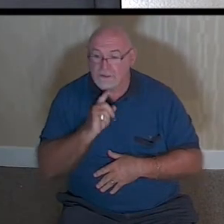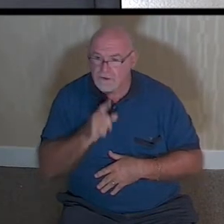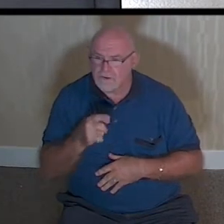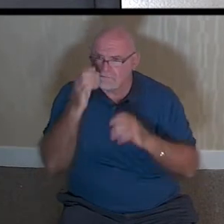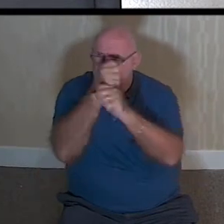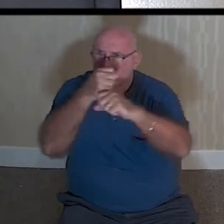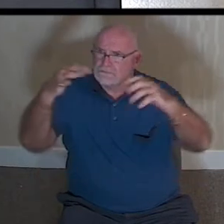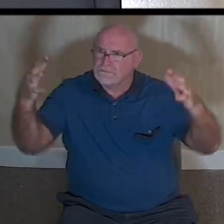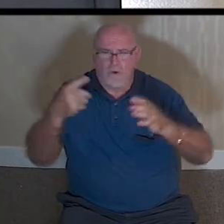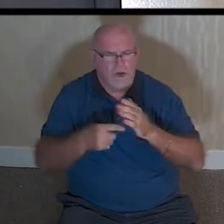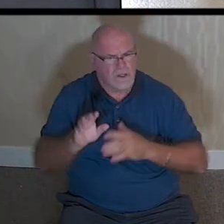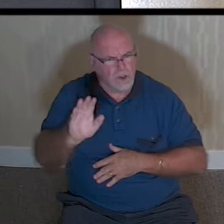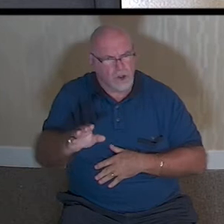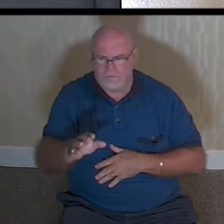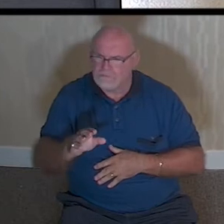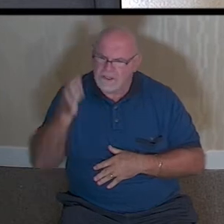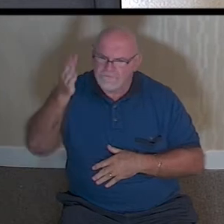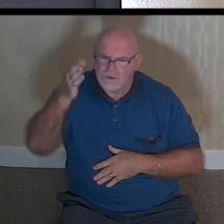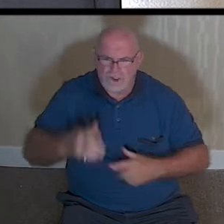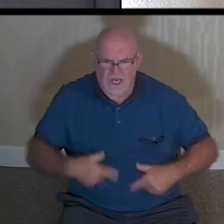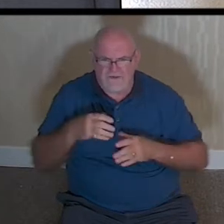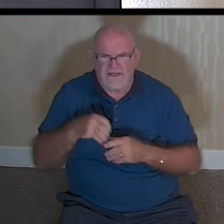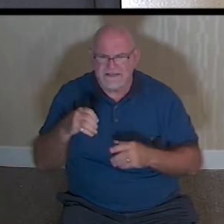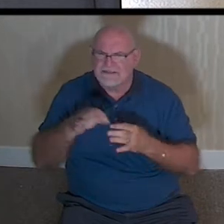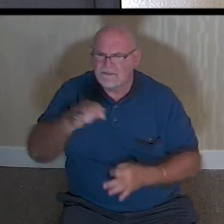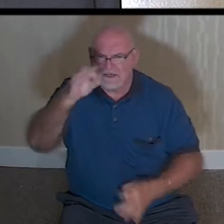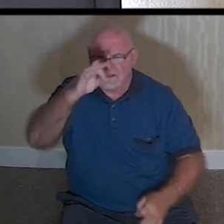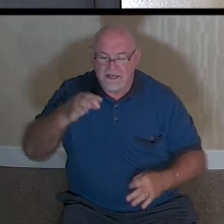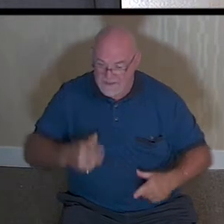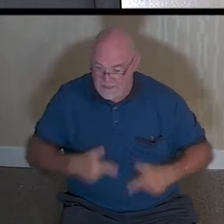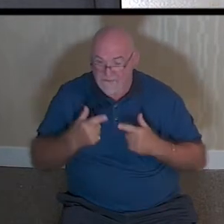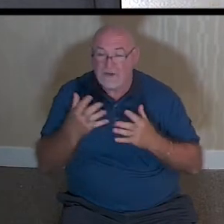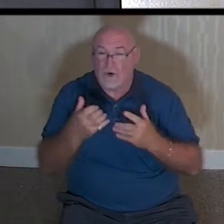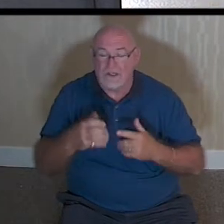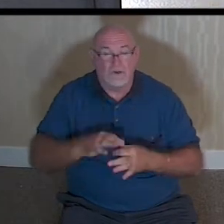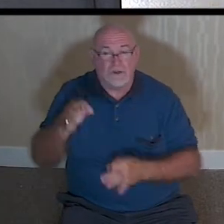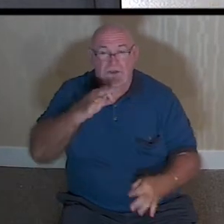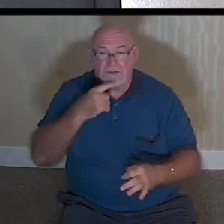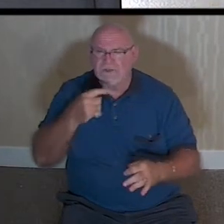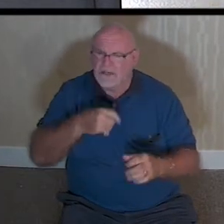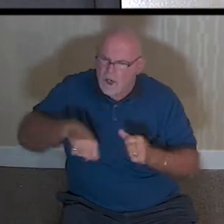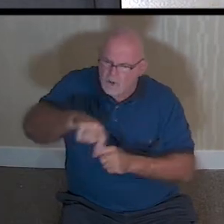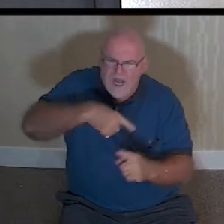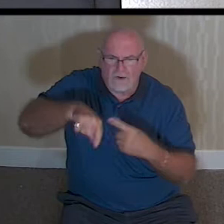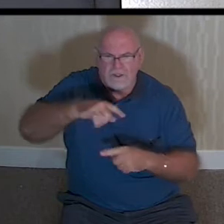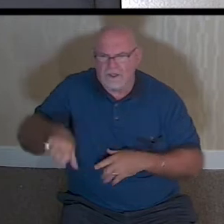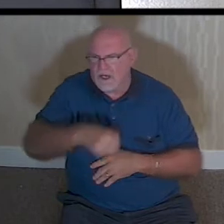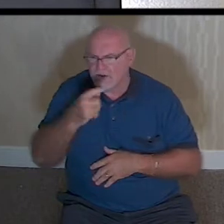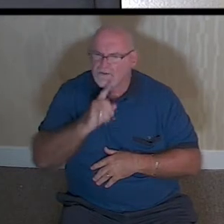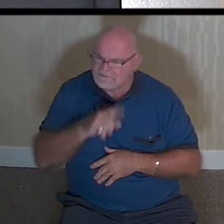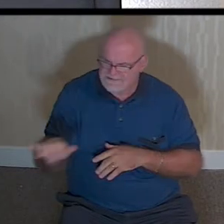future life in spirit would be. And the life that she wanted to live was to be around other